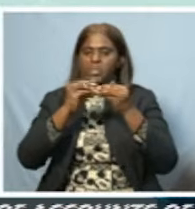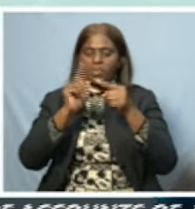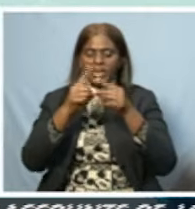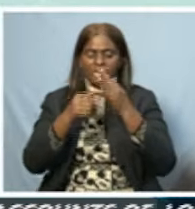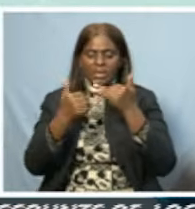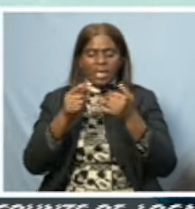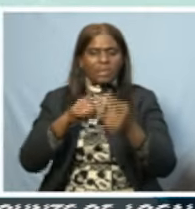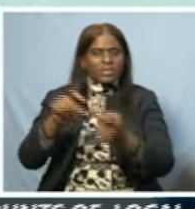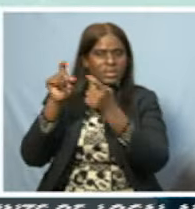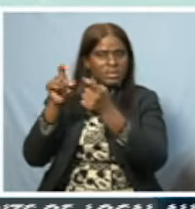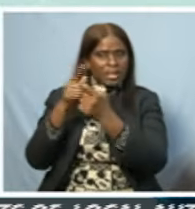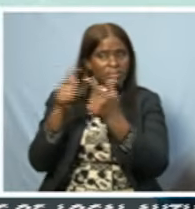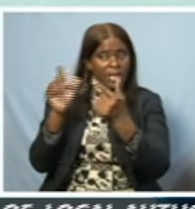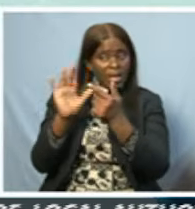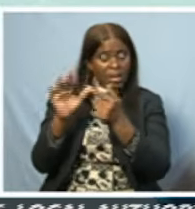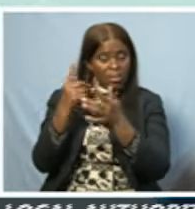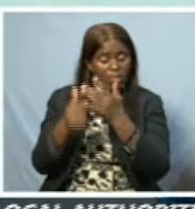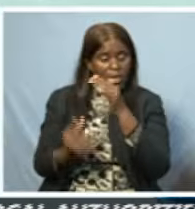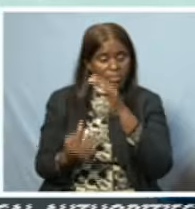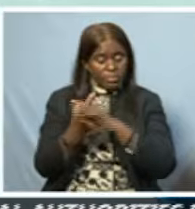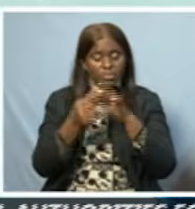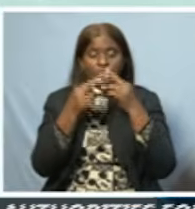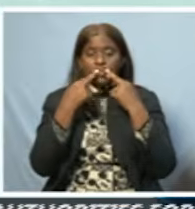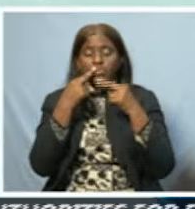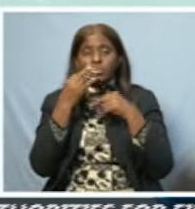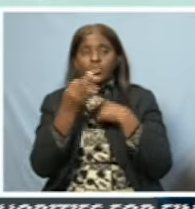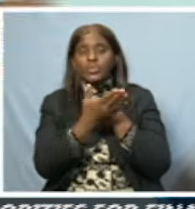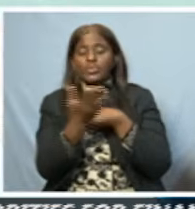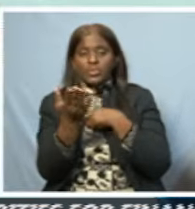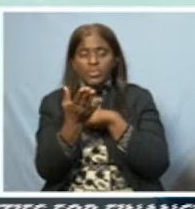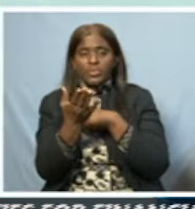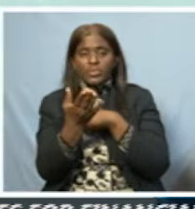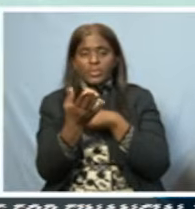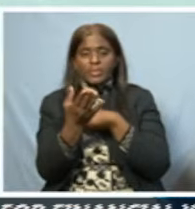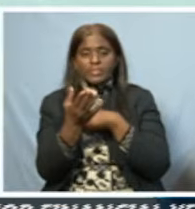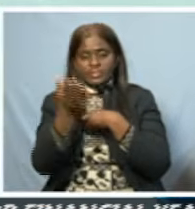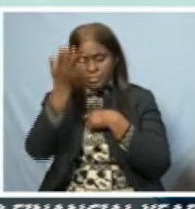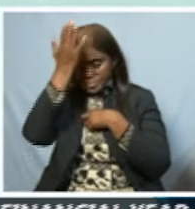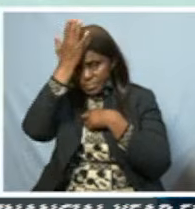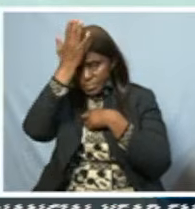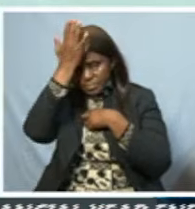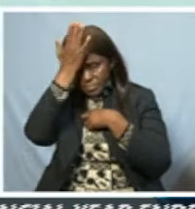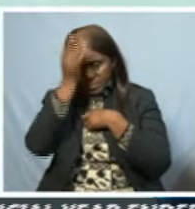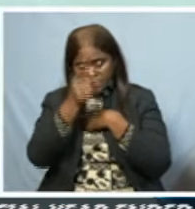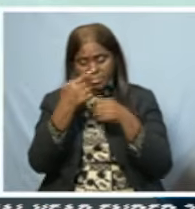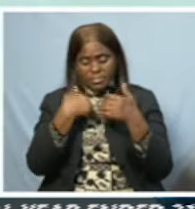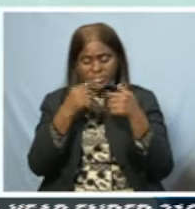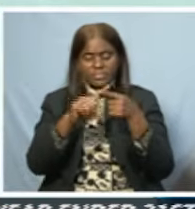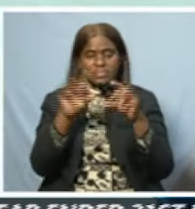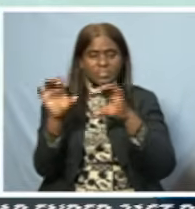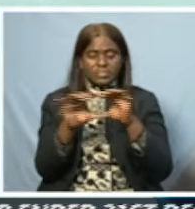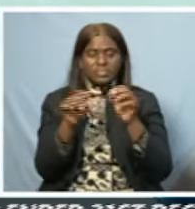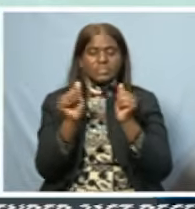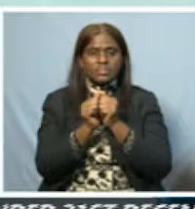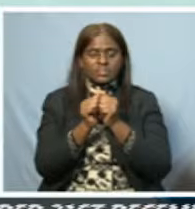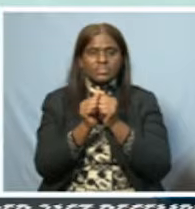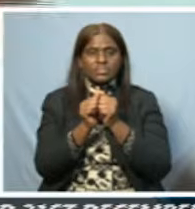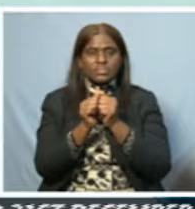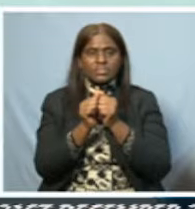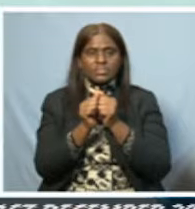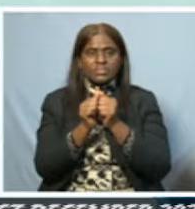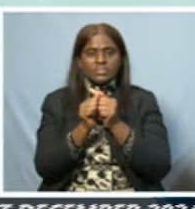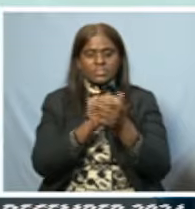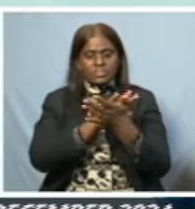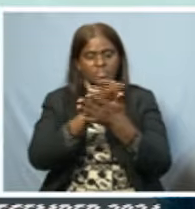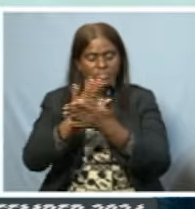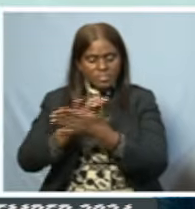the challenge that has come as a result of at that date, it has to do with the of